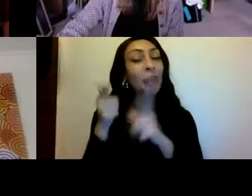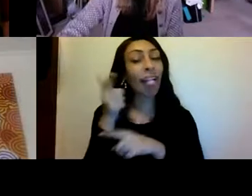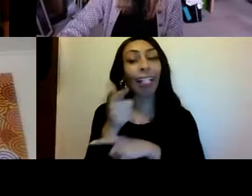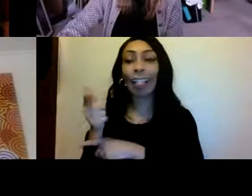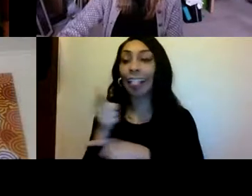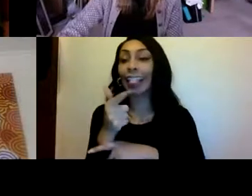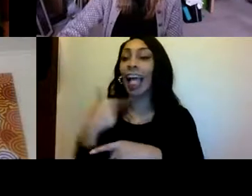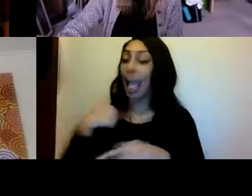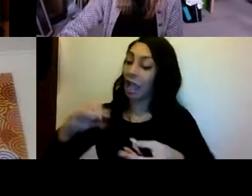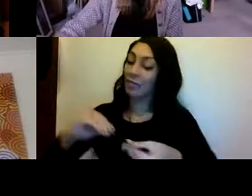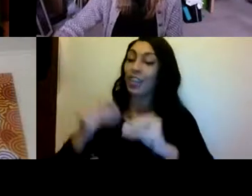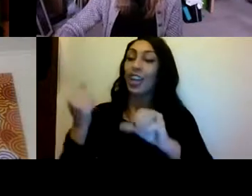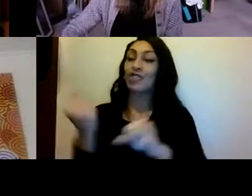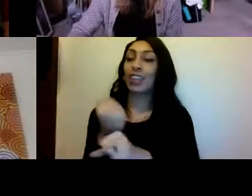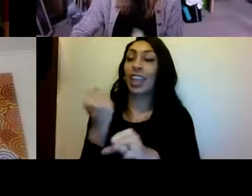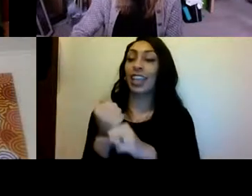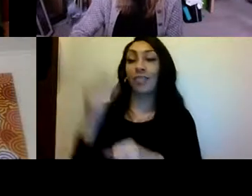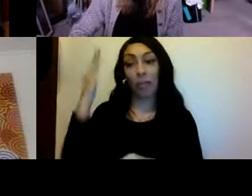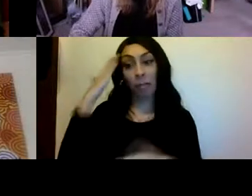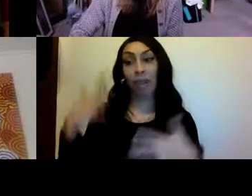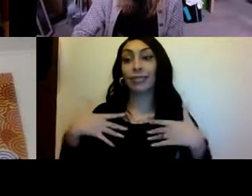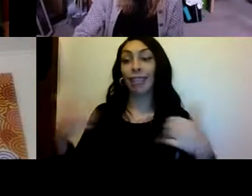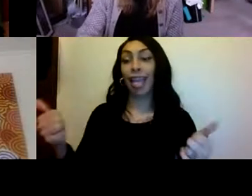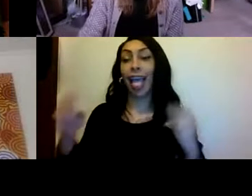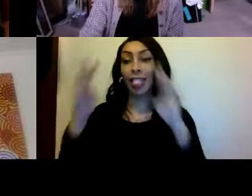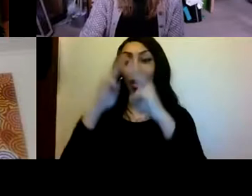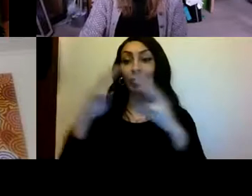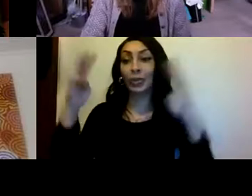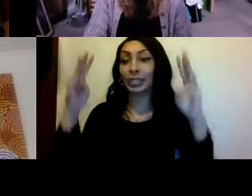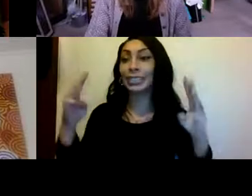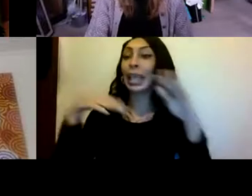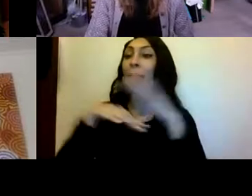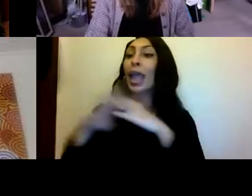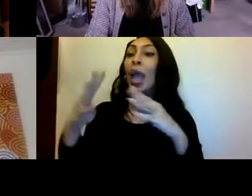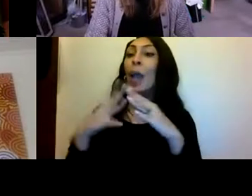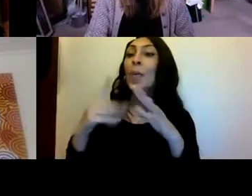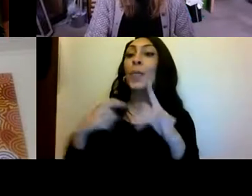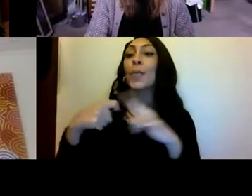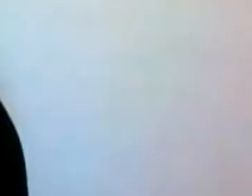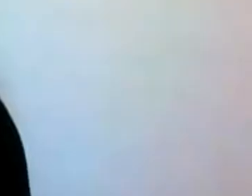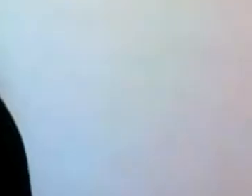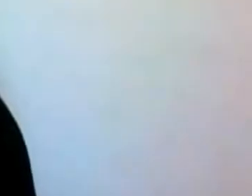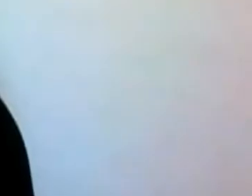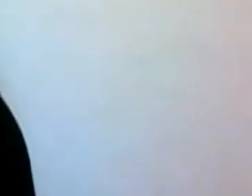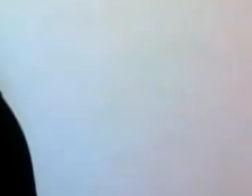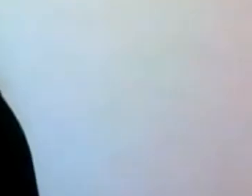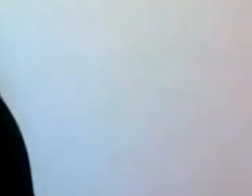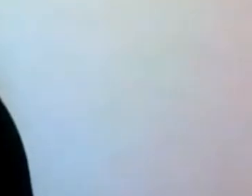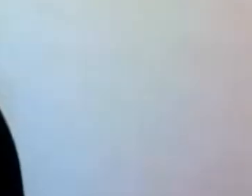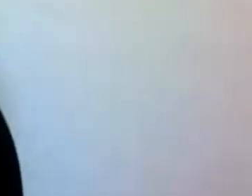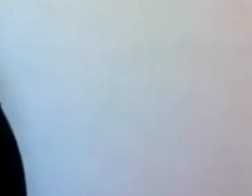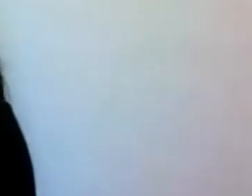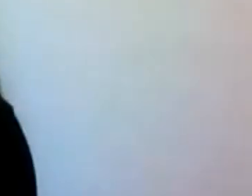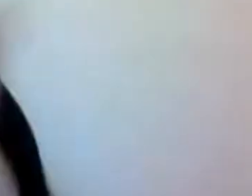the Mental Health Museum in Wakefield, and I'm just going to see if I can do the technology bit